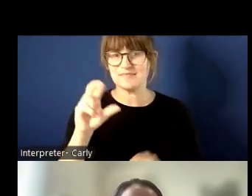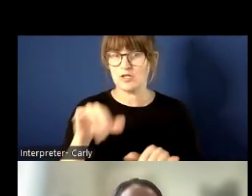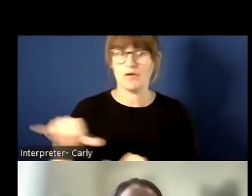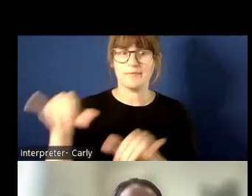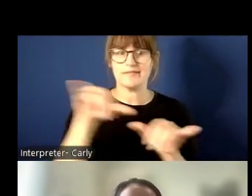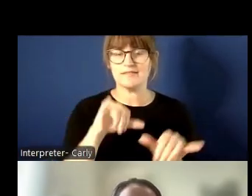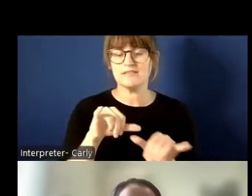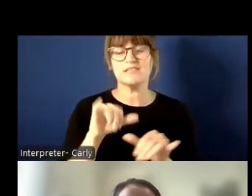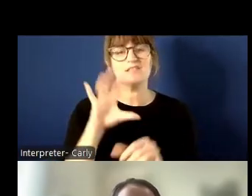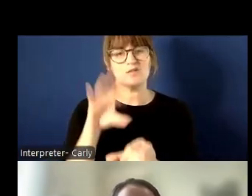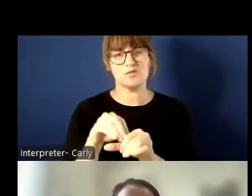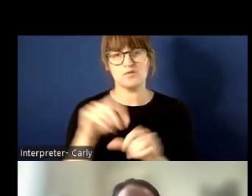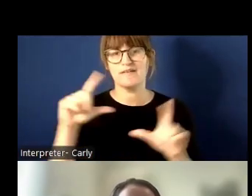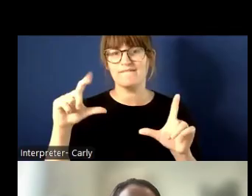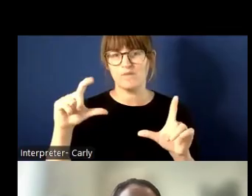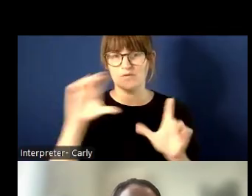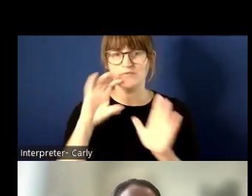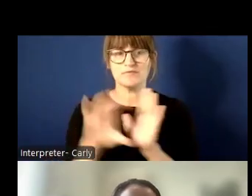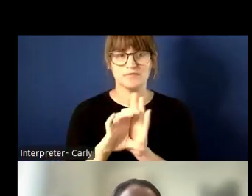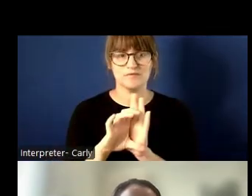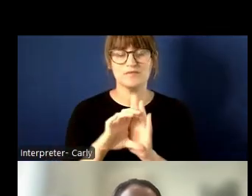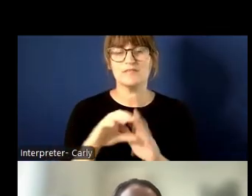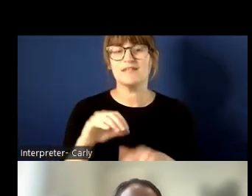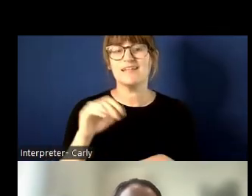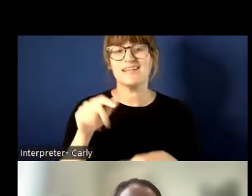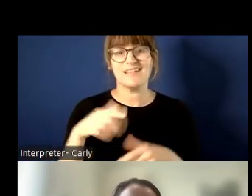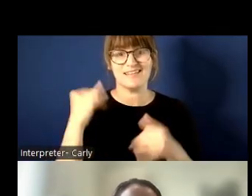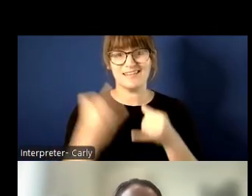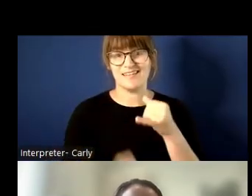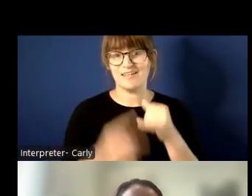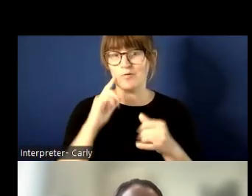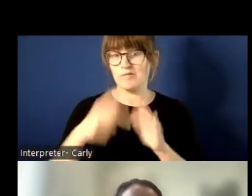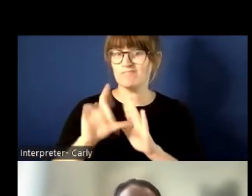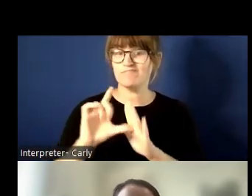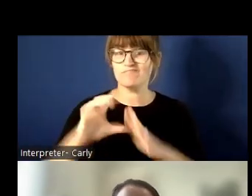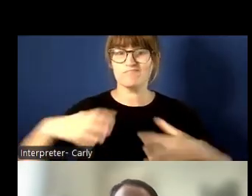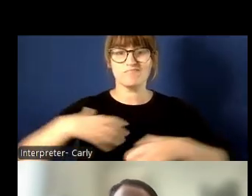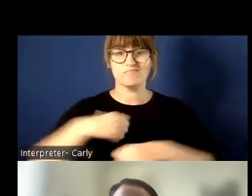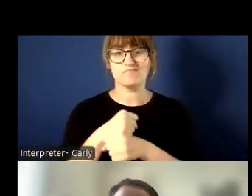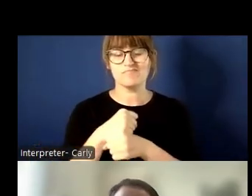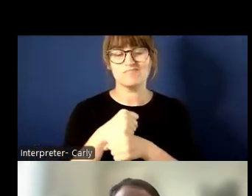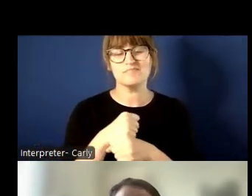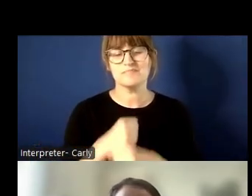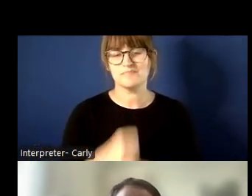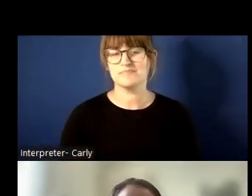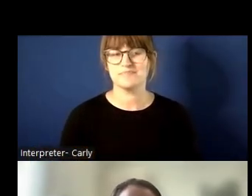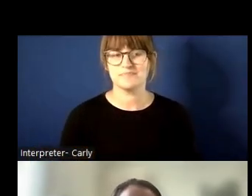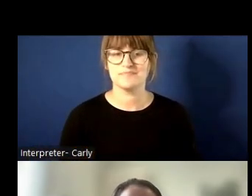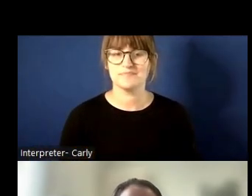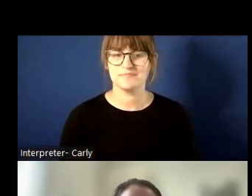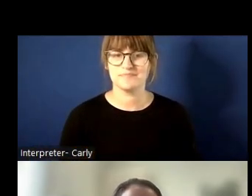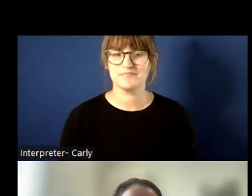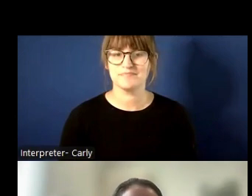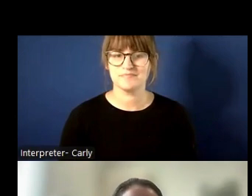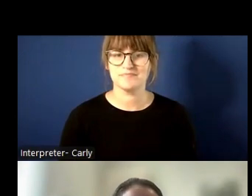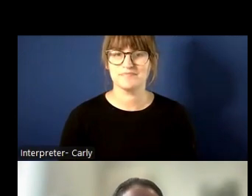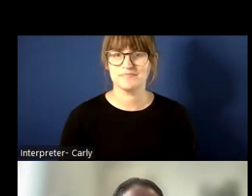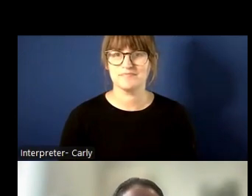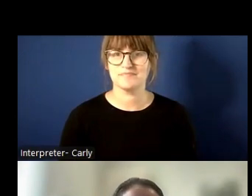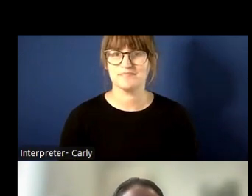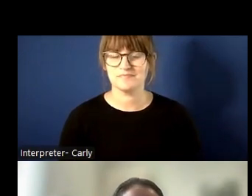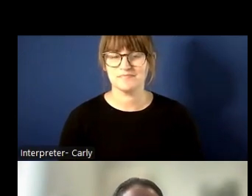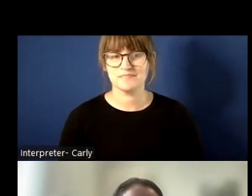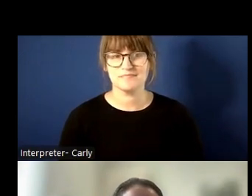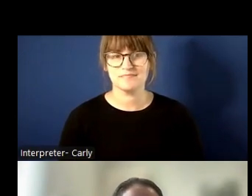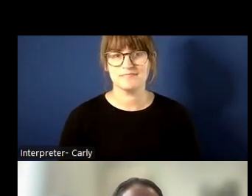some photos, and then just give a summary of the presentation and go over some of the things we talked about today. So just to start off,